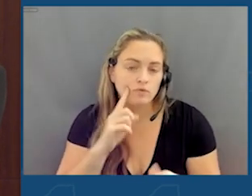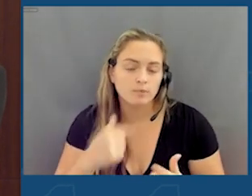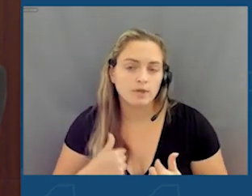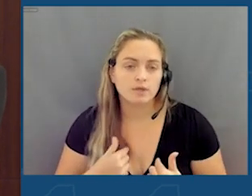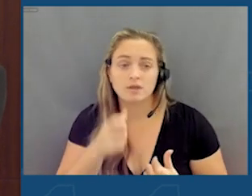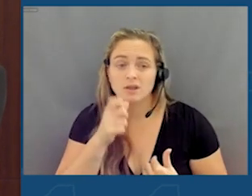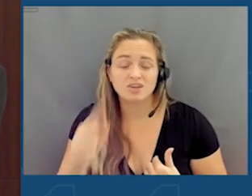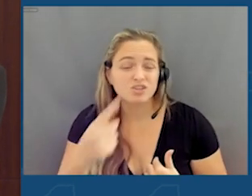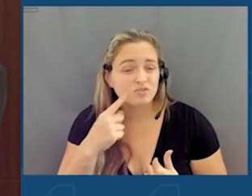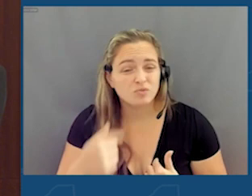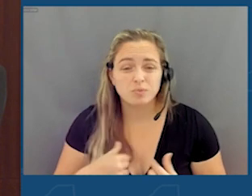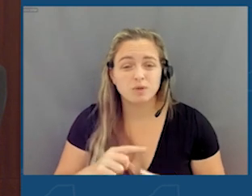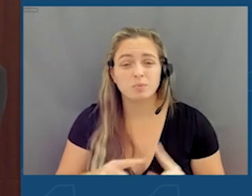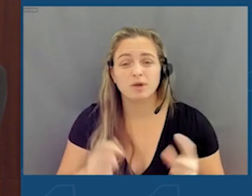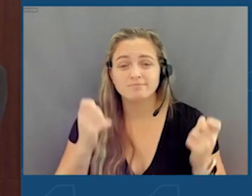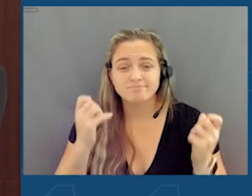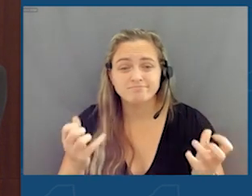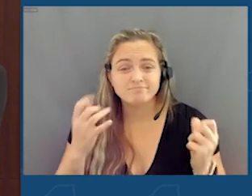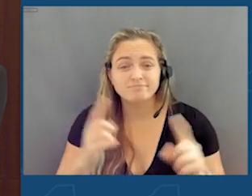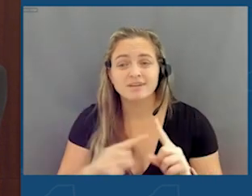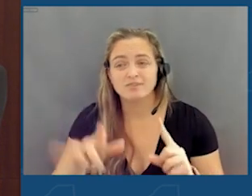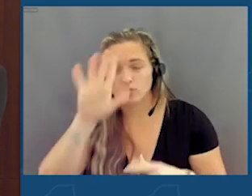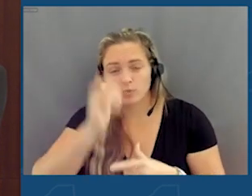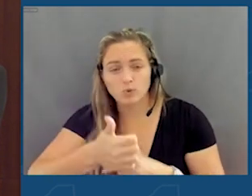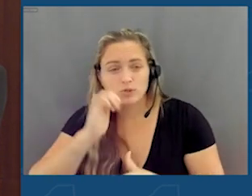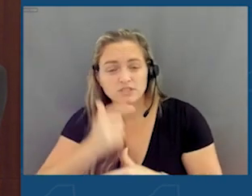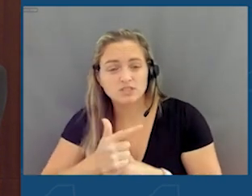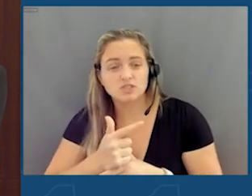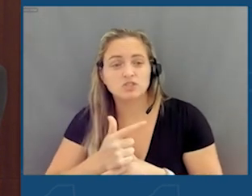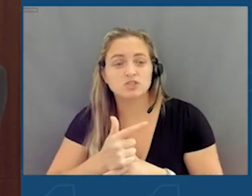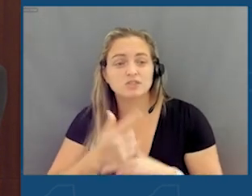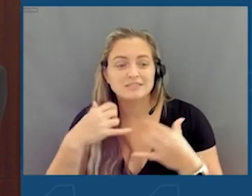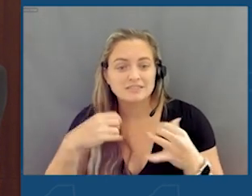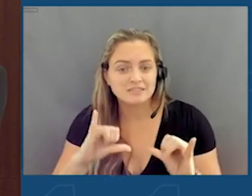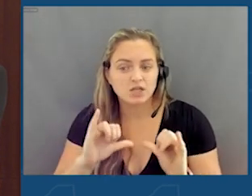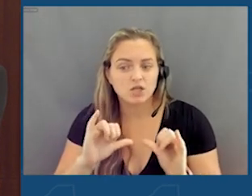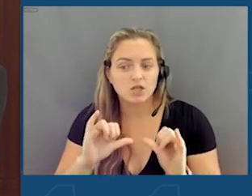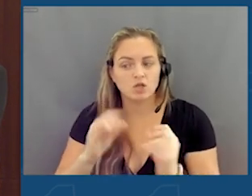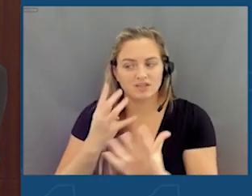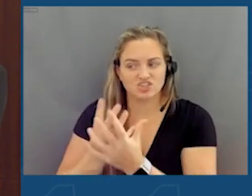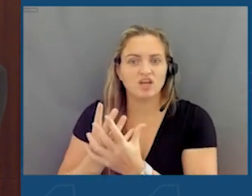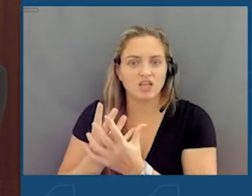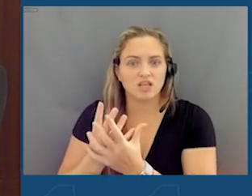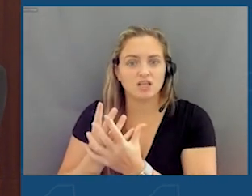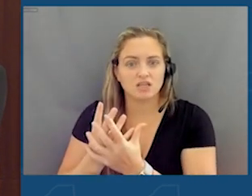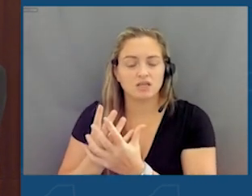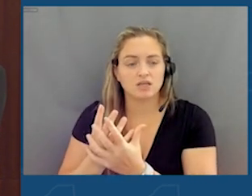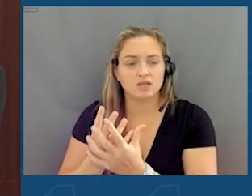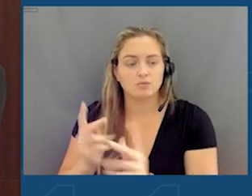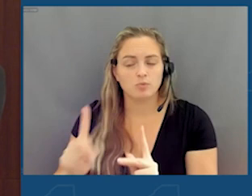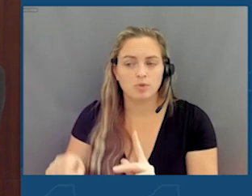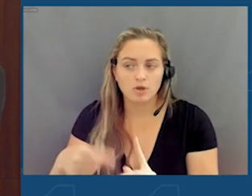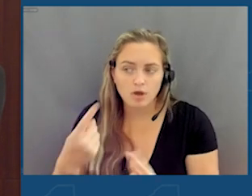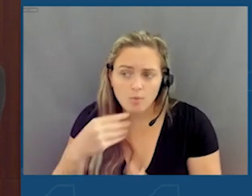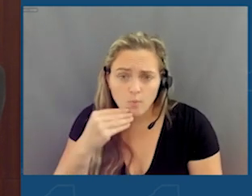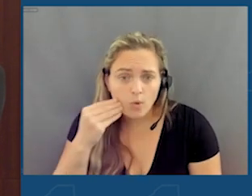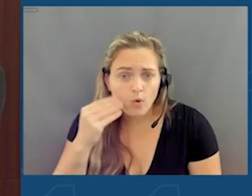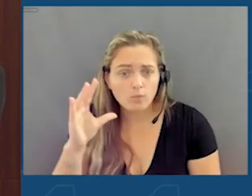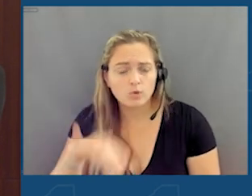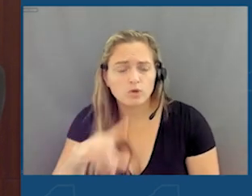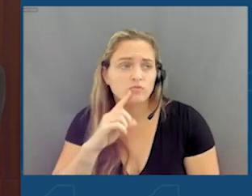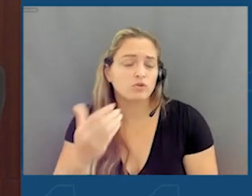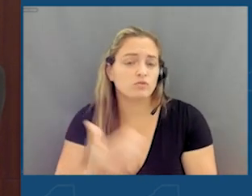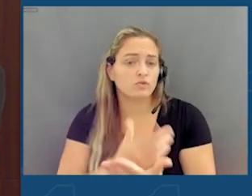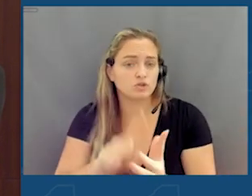to me, but to the thousands of brothers and sisters still behind bars and those who come home looking for a fresh